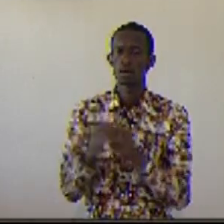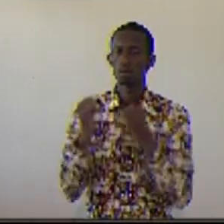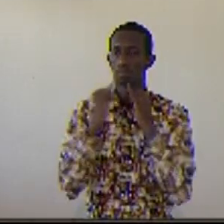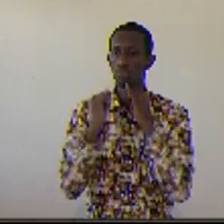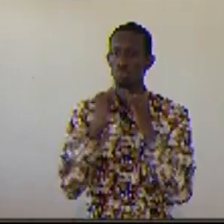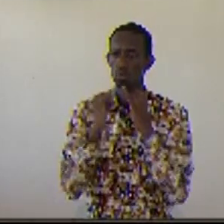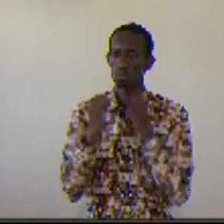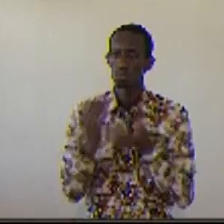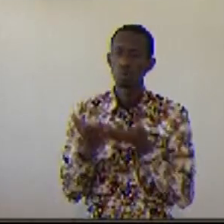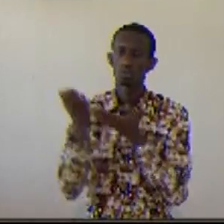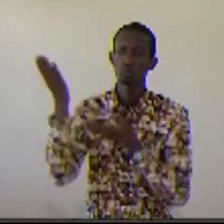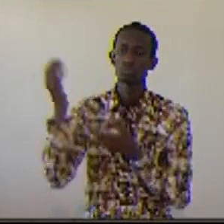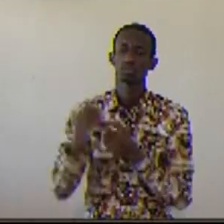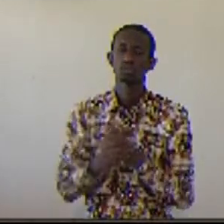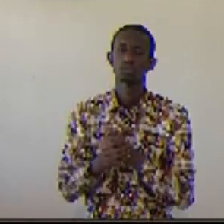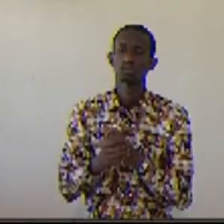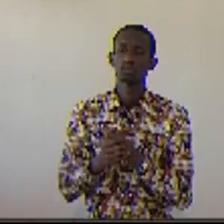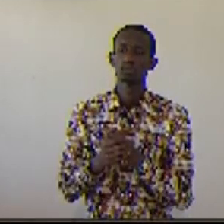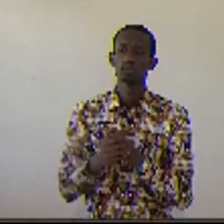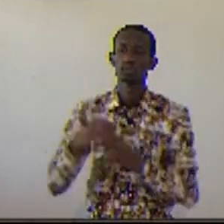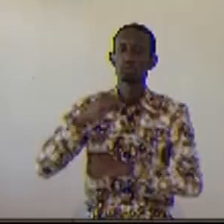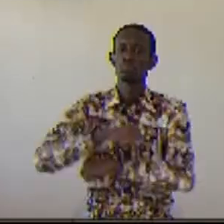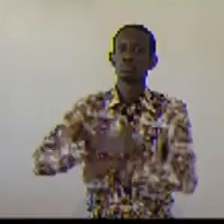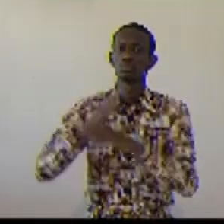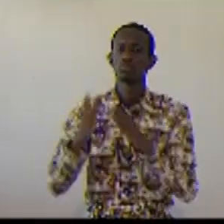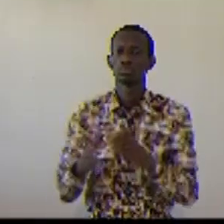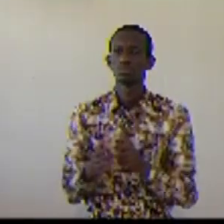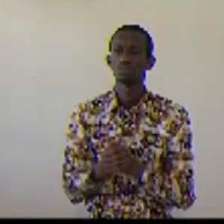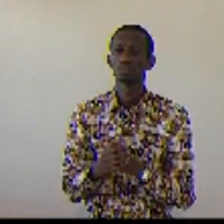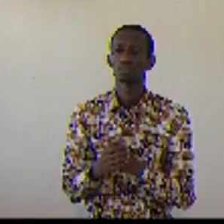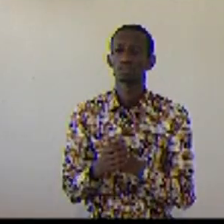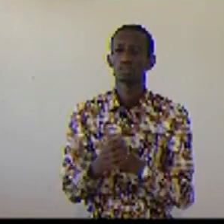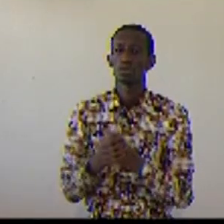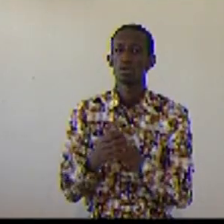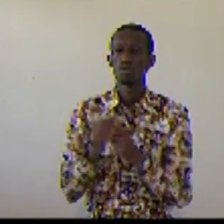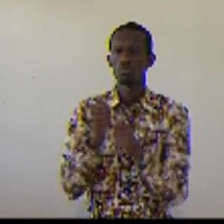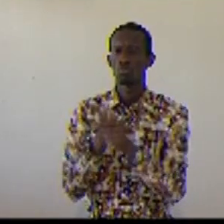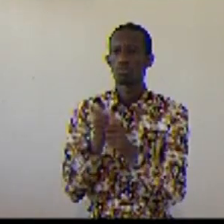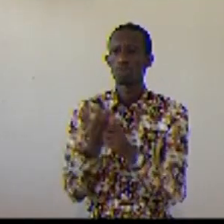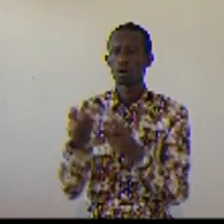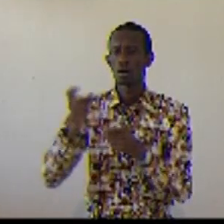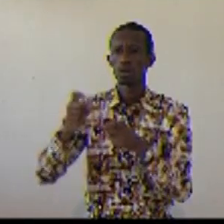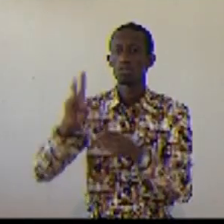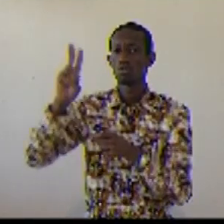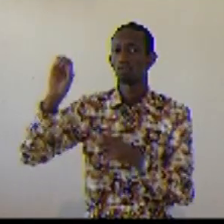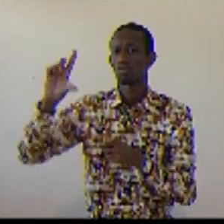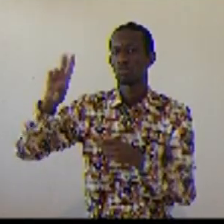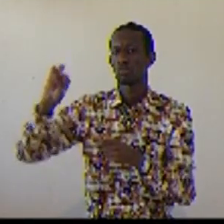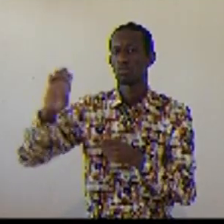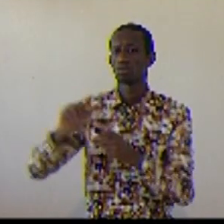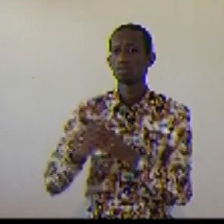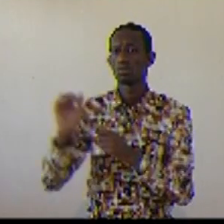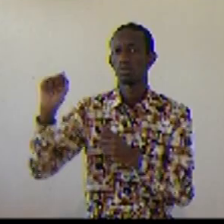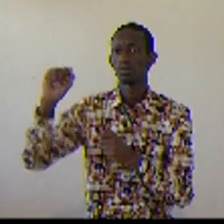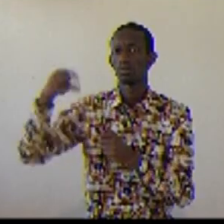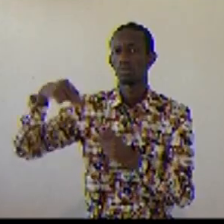information which includes the question. A student adds the following volumes of aqueous sodium thiosulfate, dilute